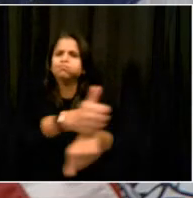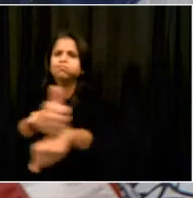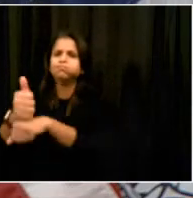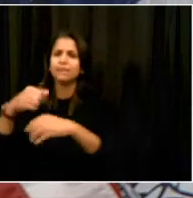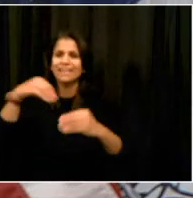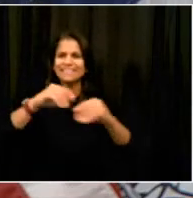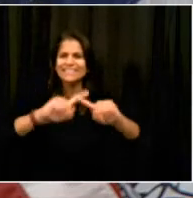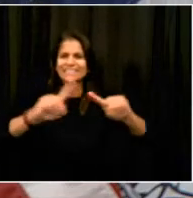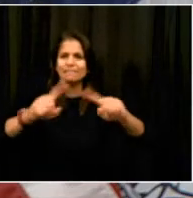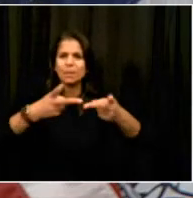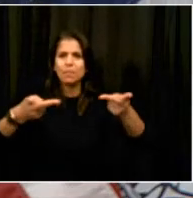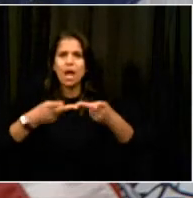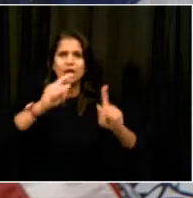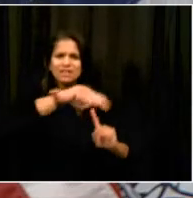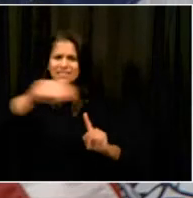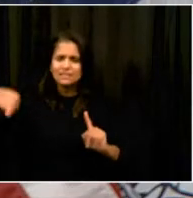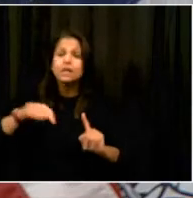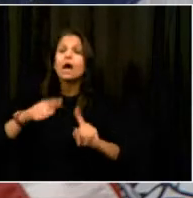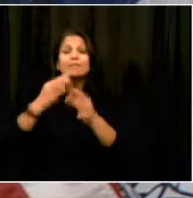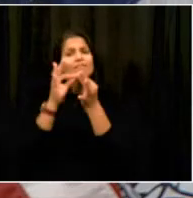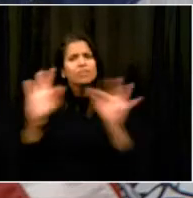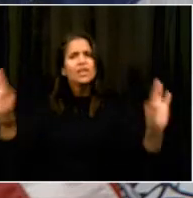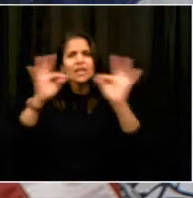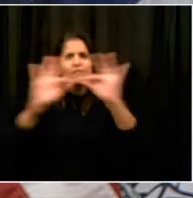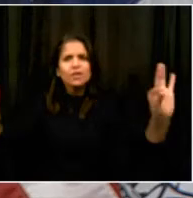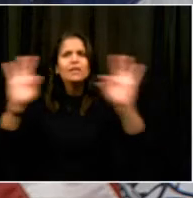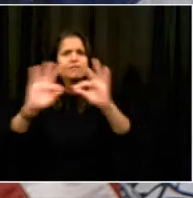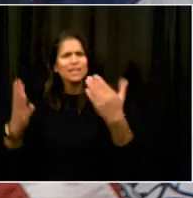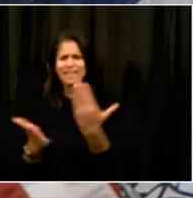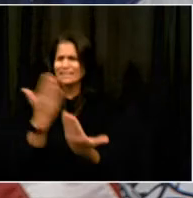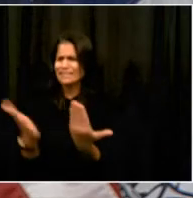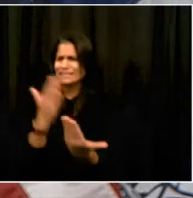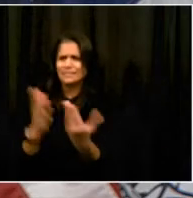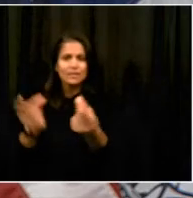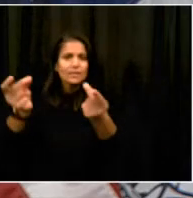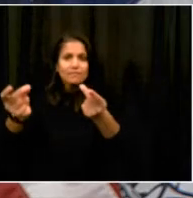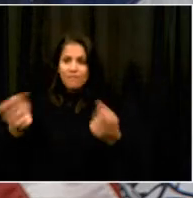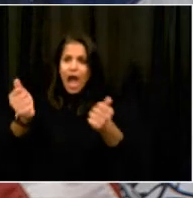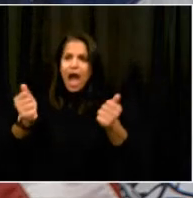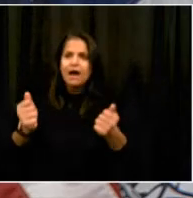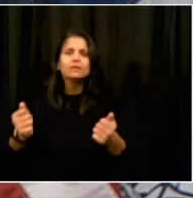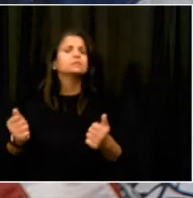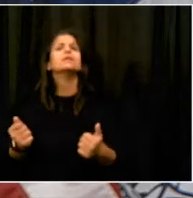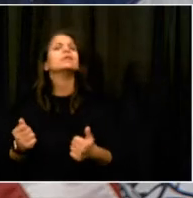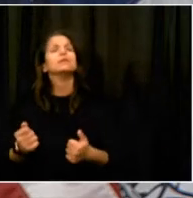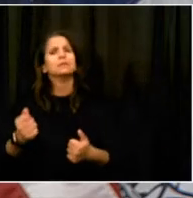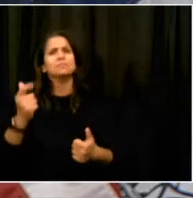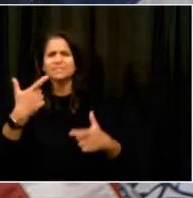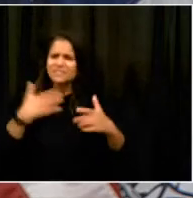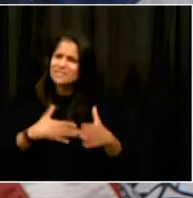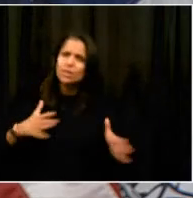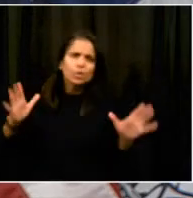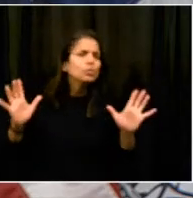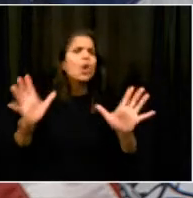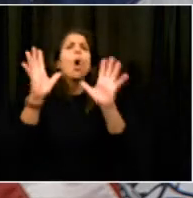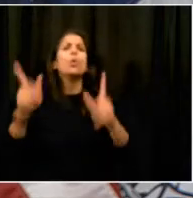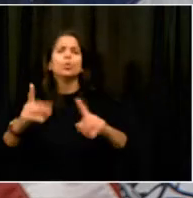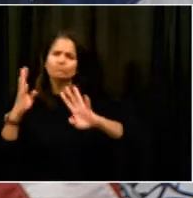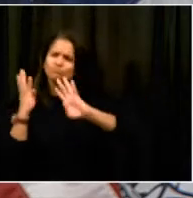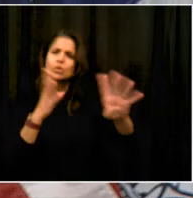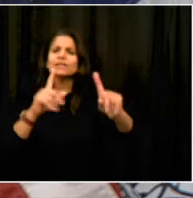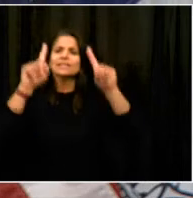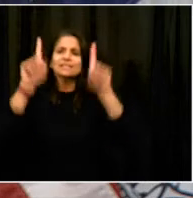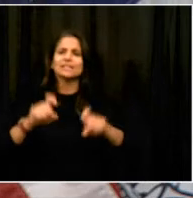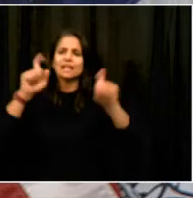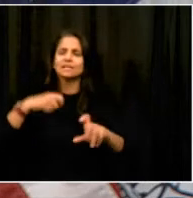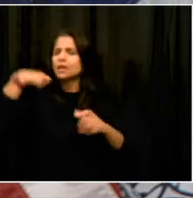test and trace teams are out all over the city, and particularly focusing this week on Washington Heights, on Harlem and